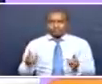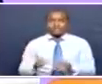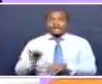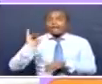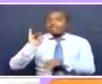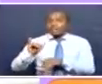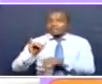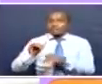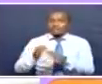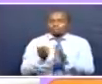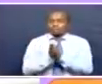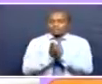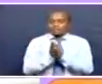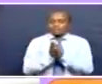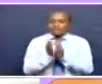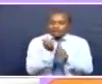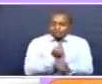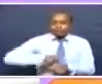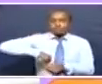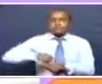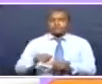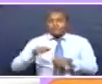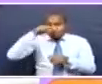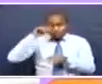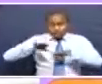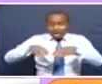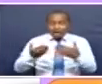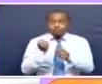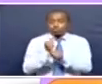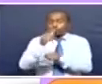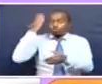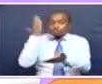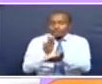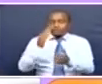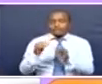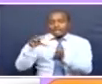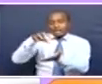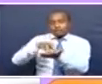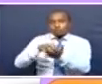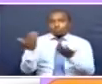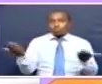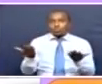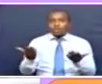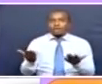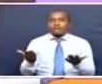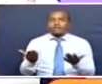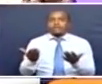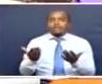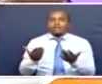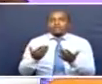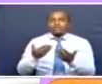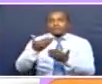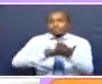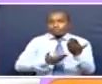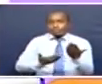been abused. Because how do you justify a situation whereby we had an audit report, which I brought today, it's here.